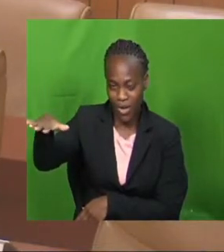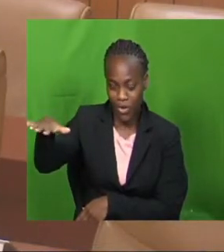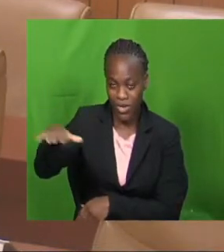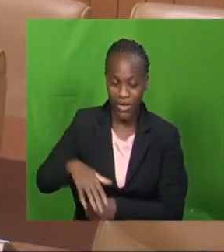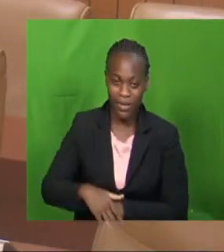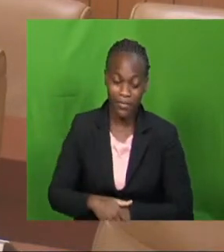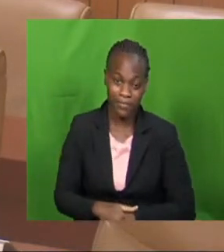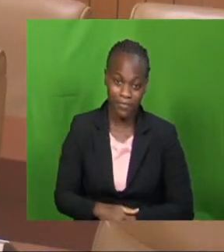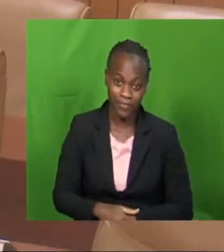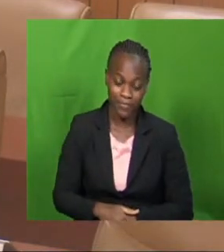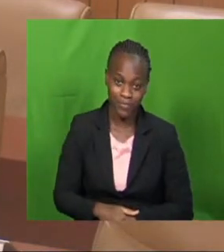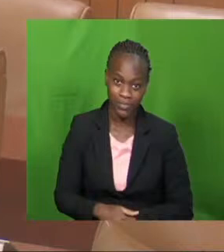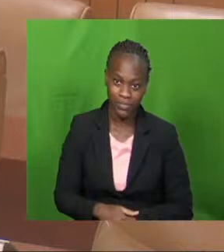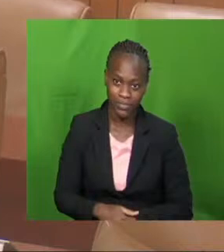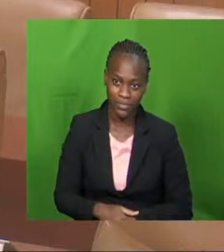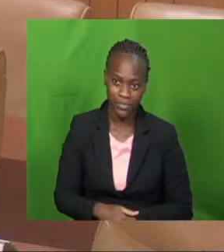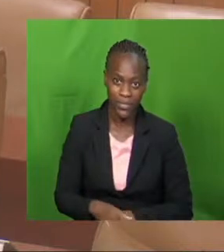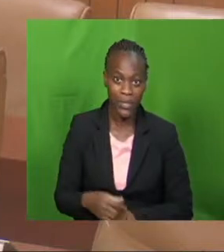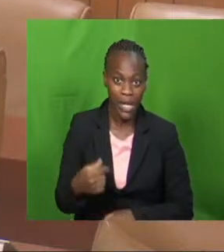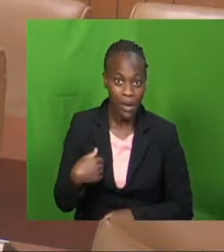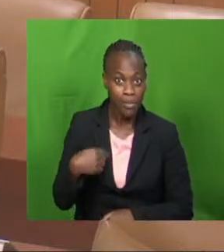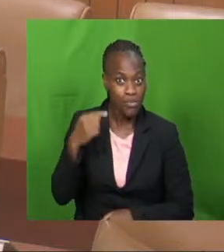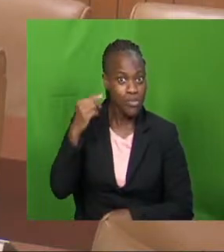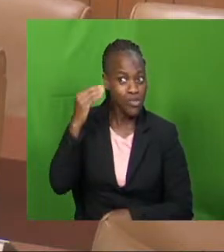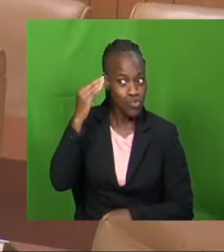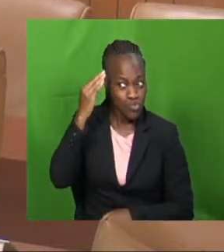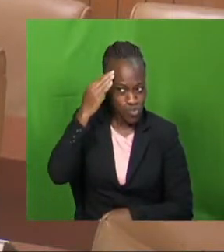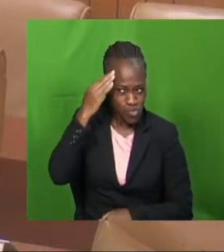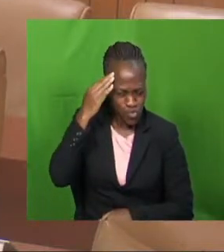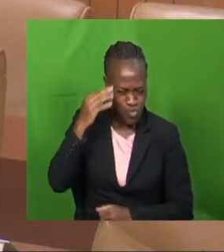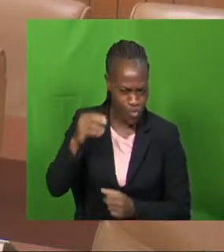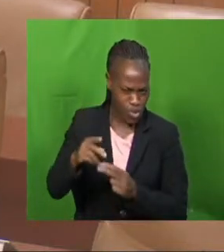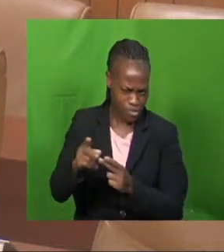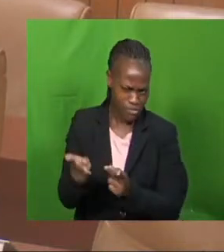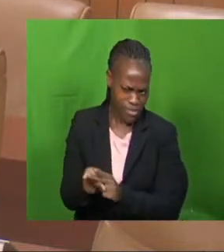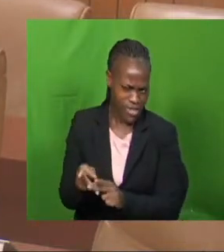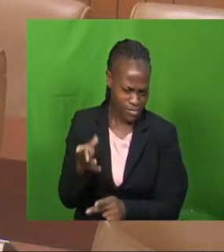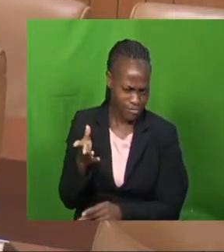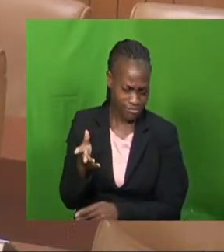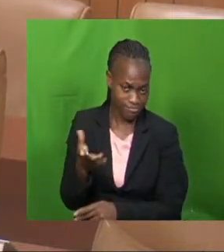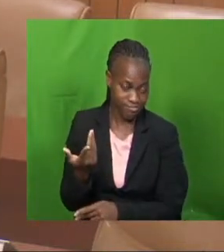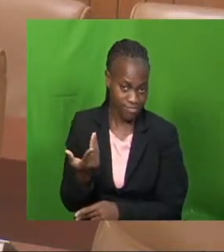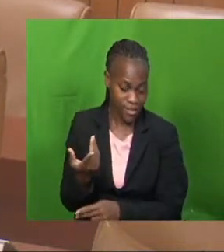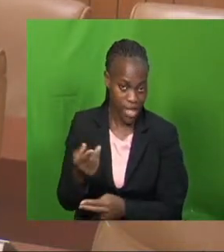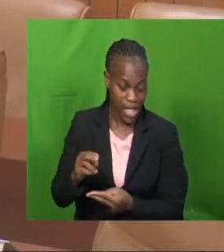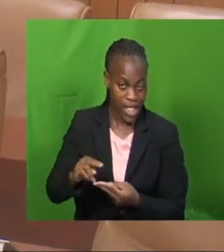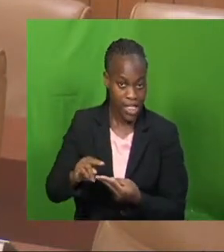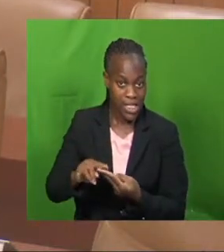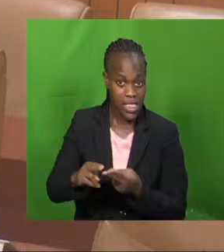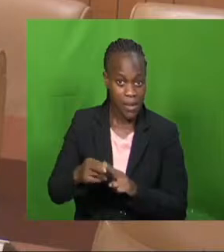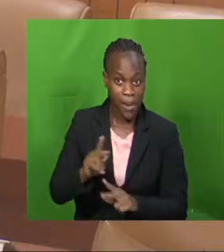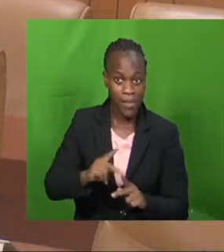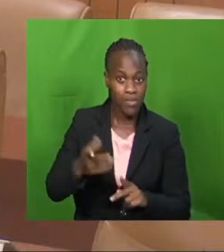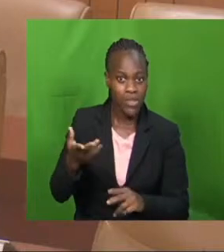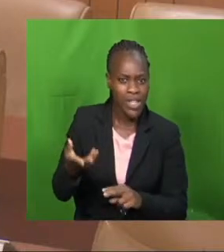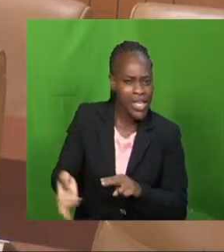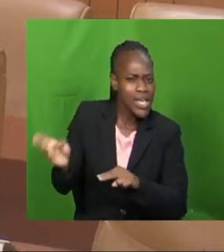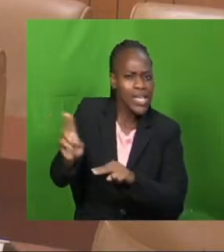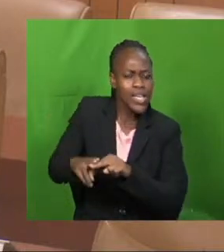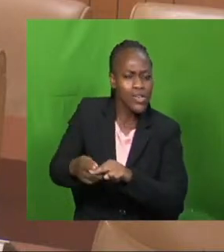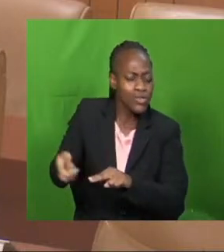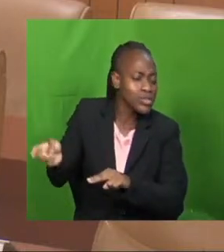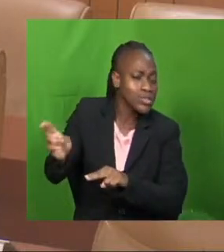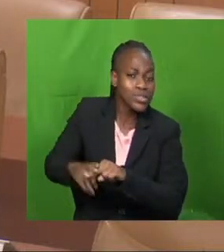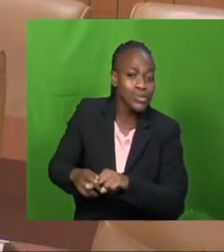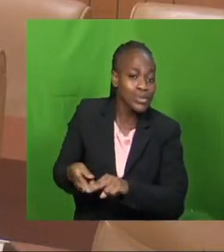actual fact, I know Takwa very well. Mr. Speaker, the population in Takwa is really increasing day